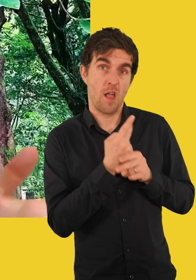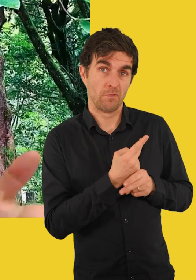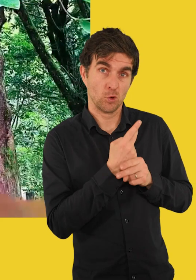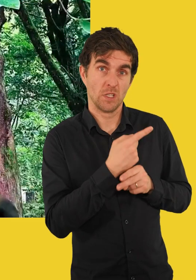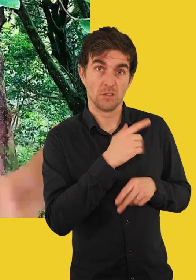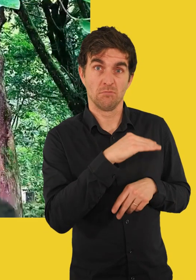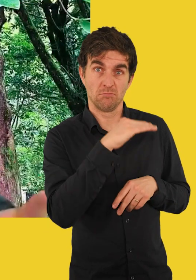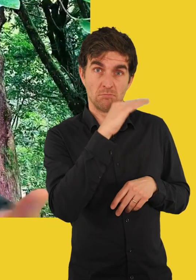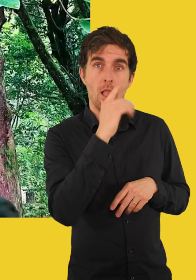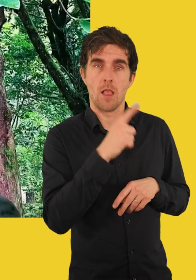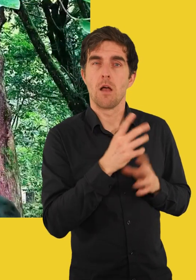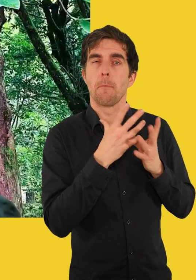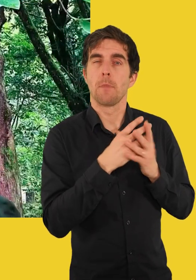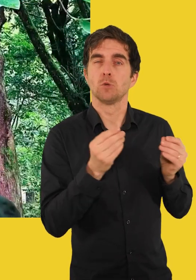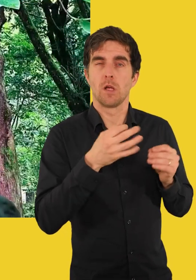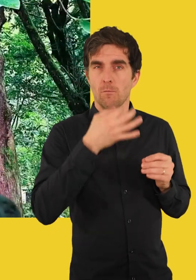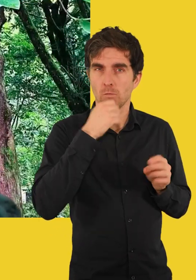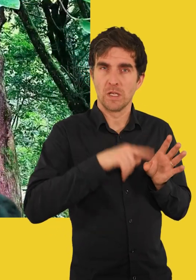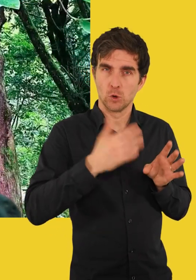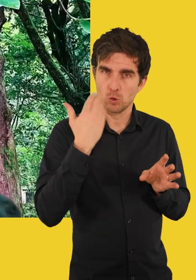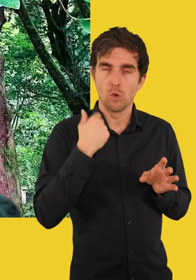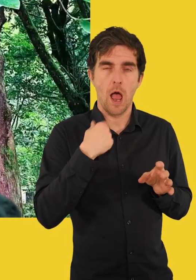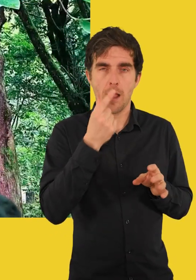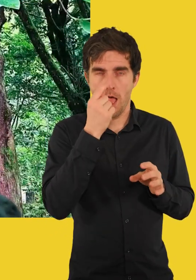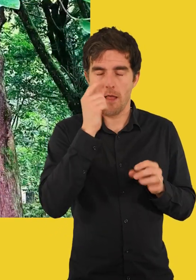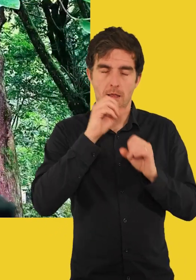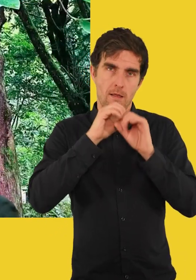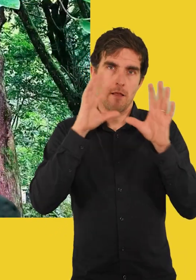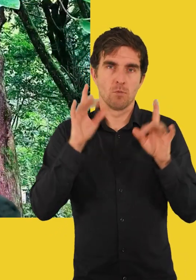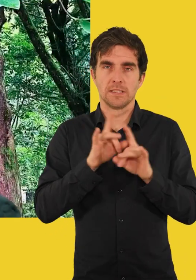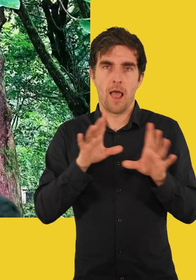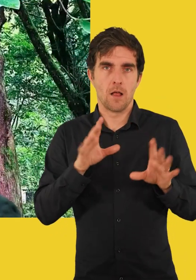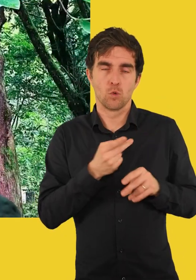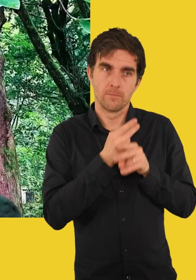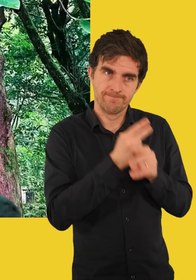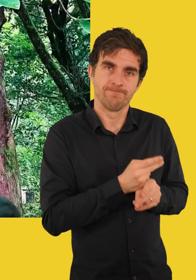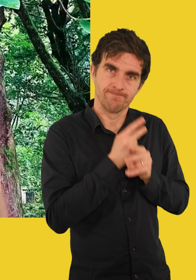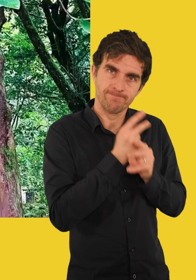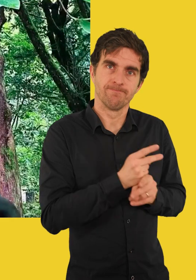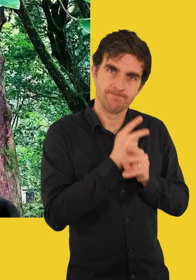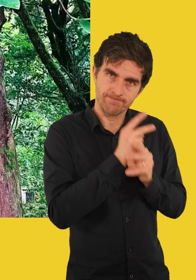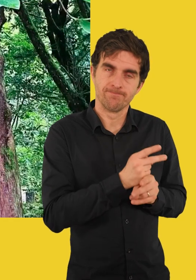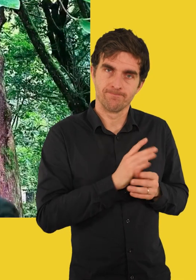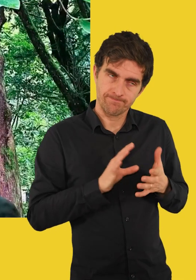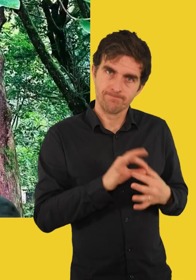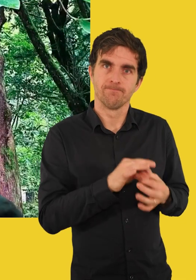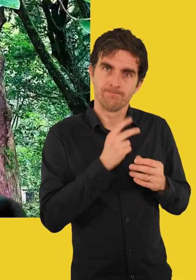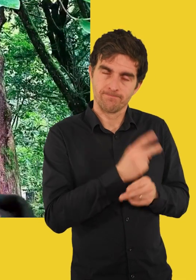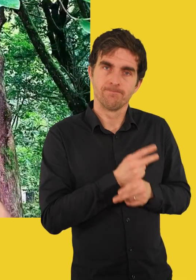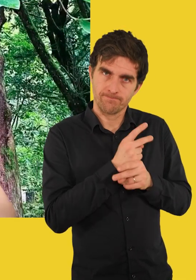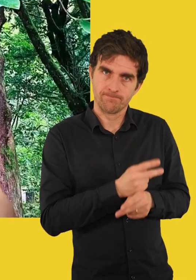looked after in his adult life and who passed away a few years back. So I can really relate again to that feeling of a personal